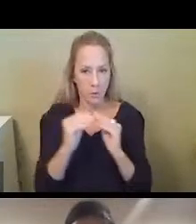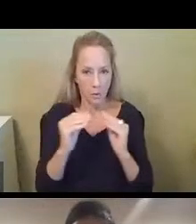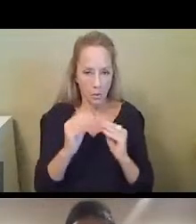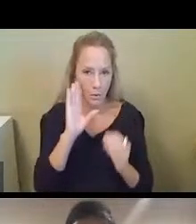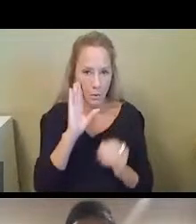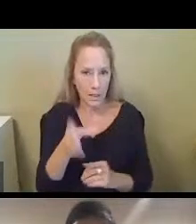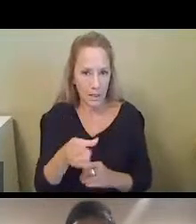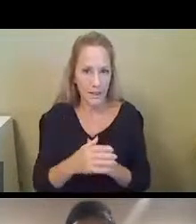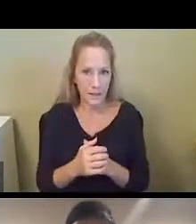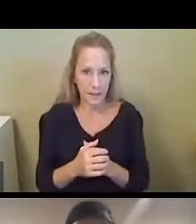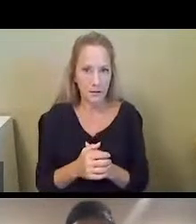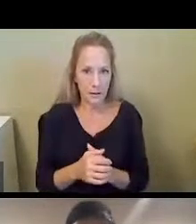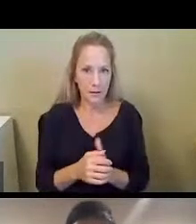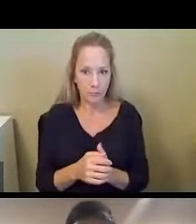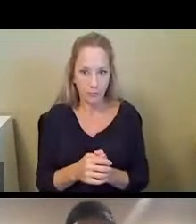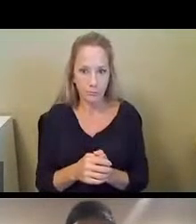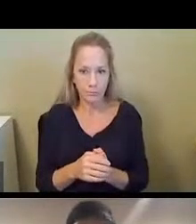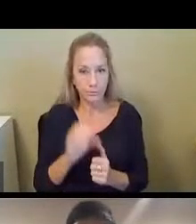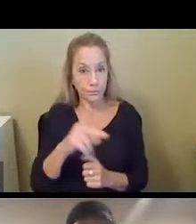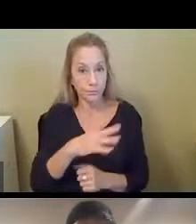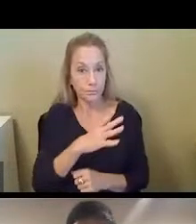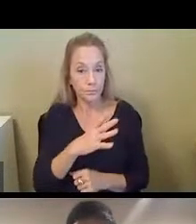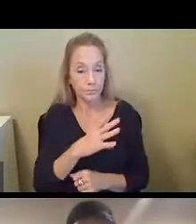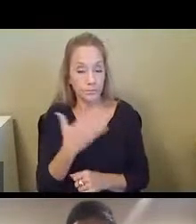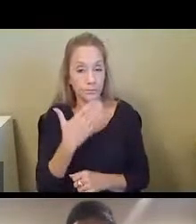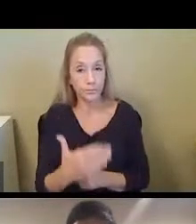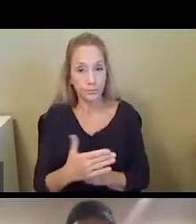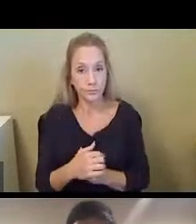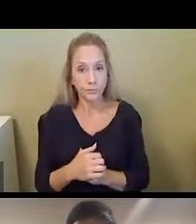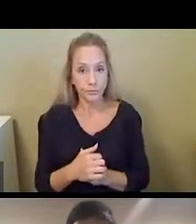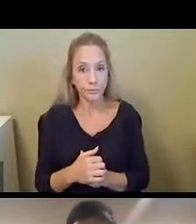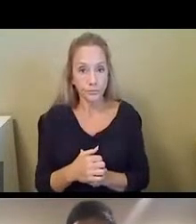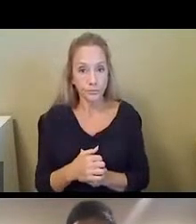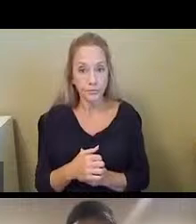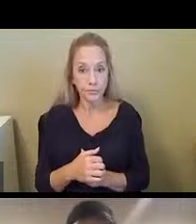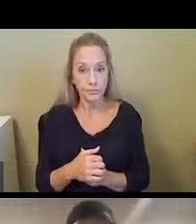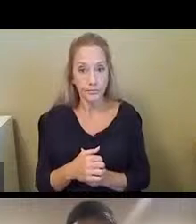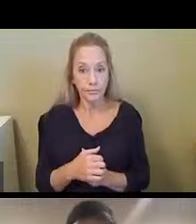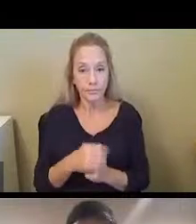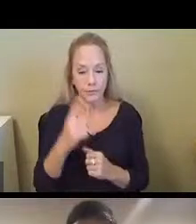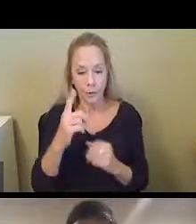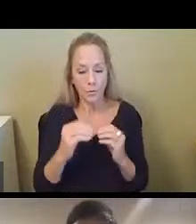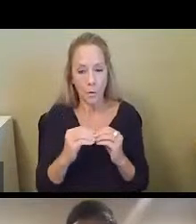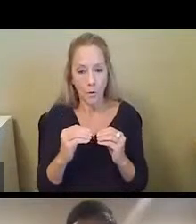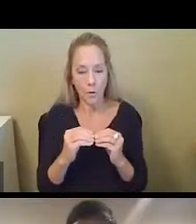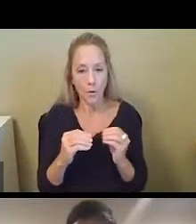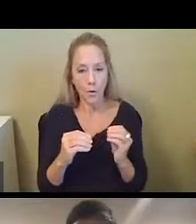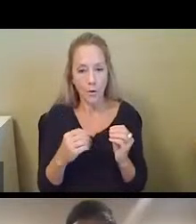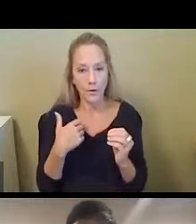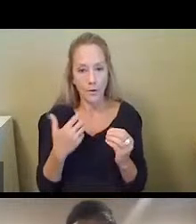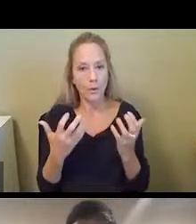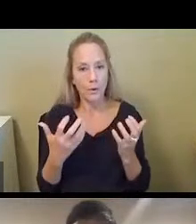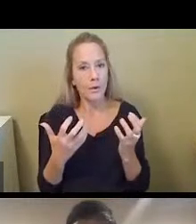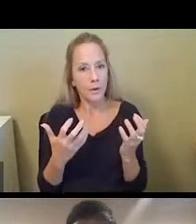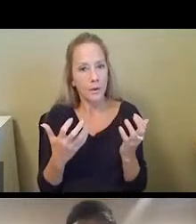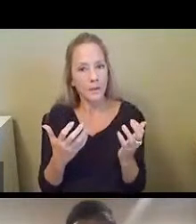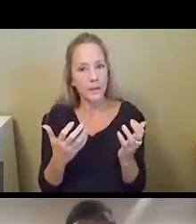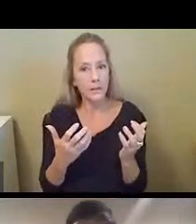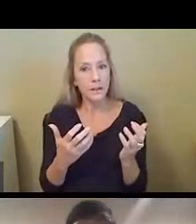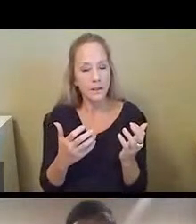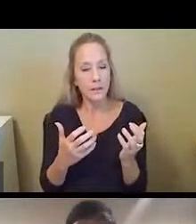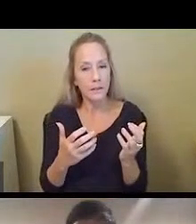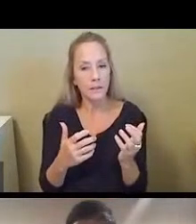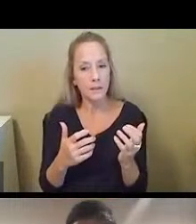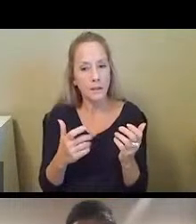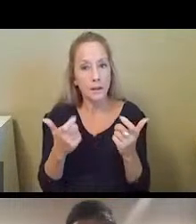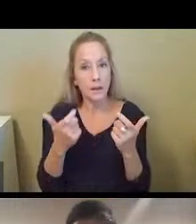No, very good. One other, just kind of a real shout out to a large